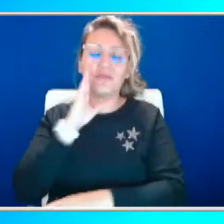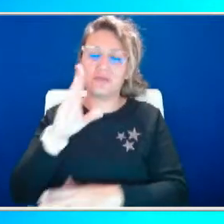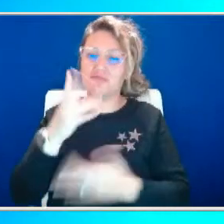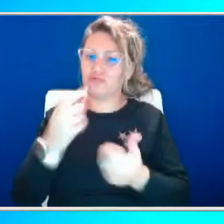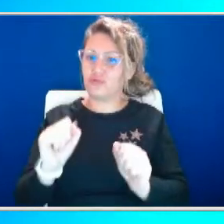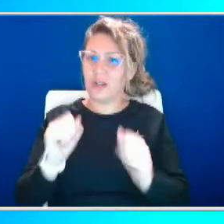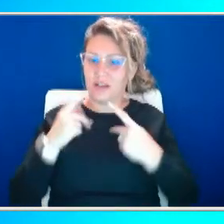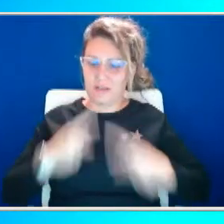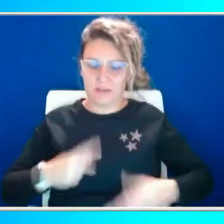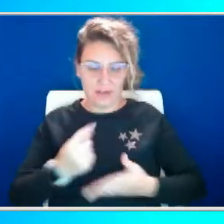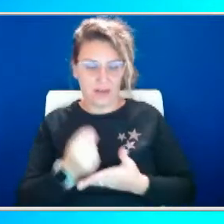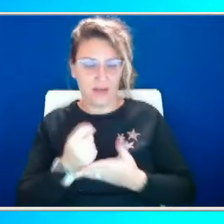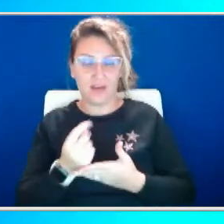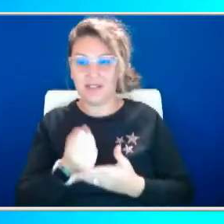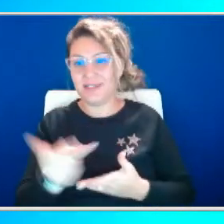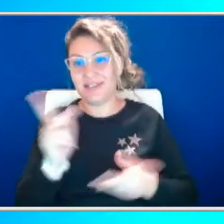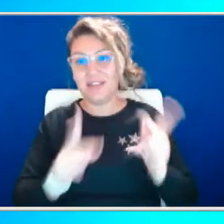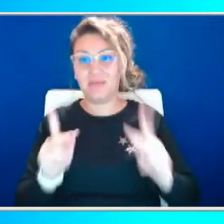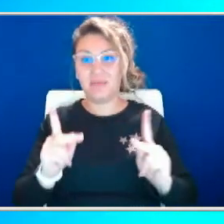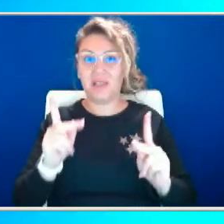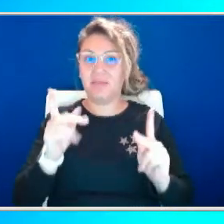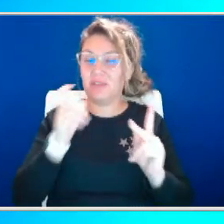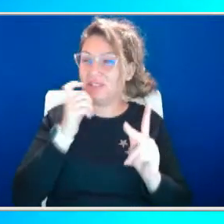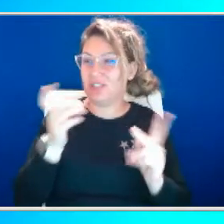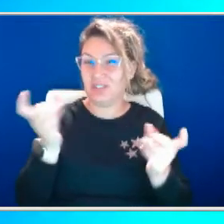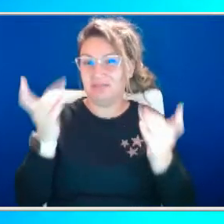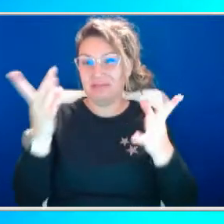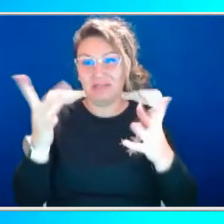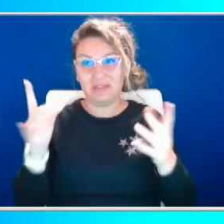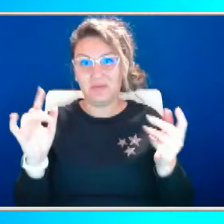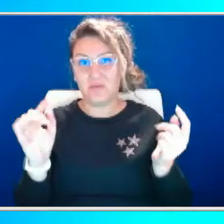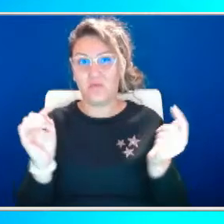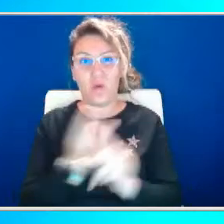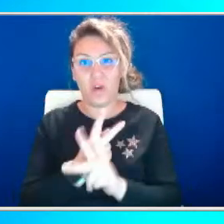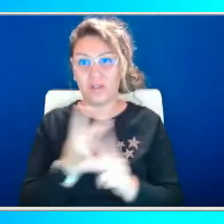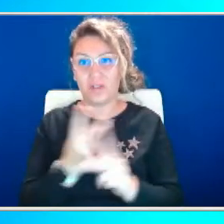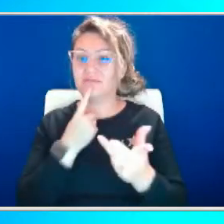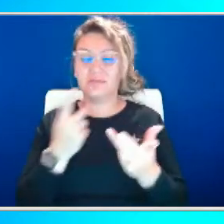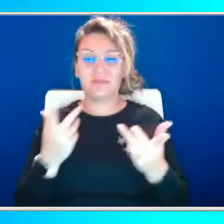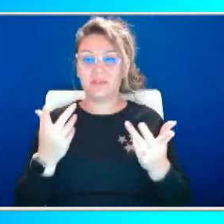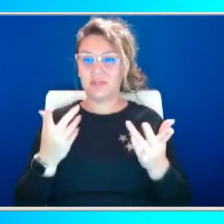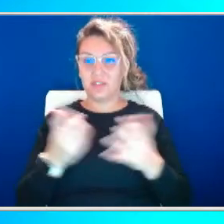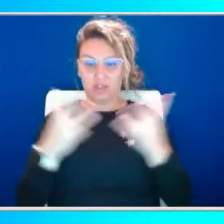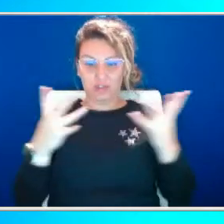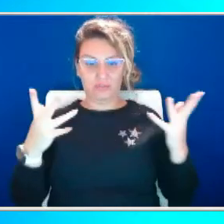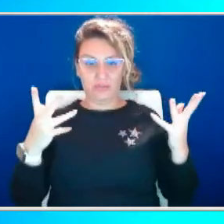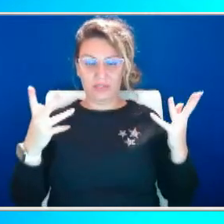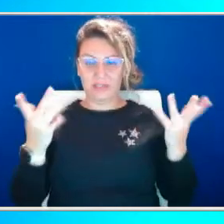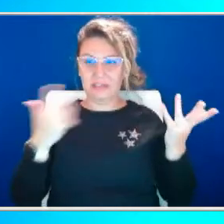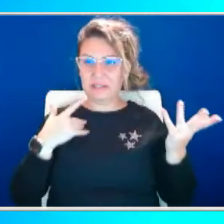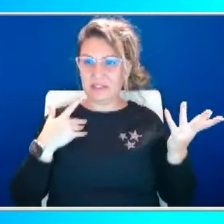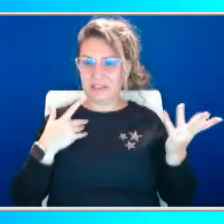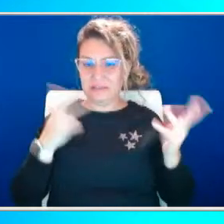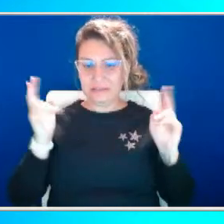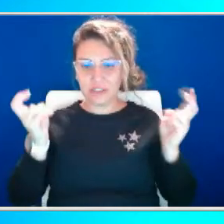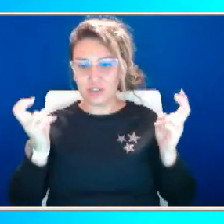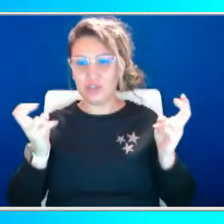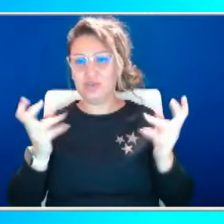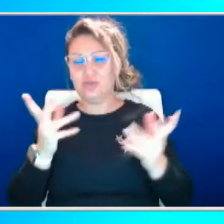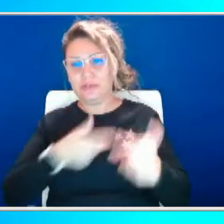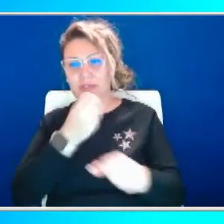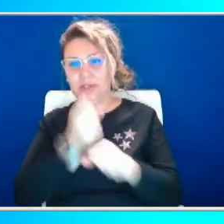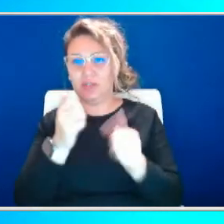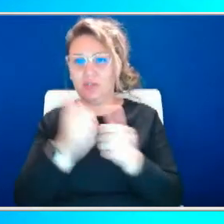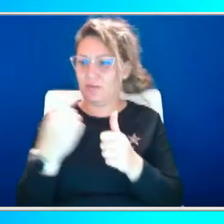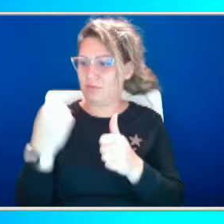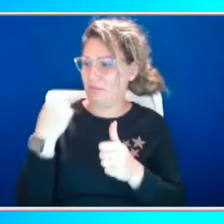it's just the problem is too far gone. They've had too many years of back pain, that physical therapy, that they've tried it, it doesn't work. So this is a